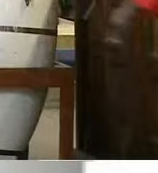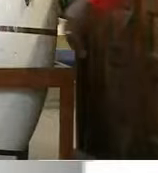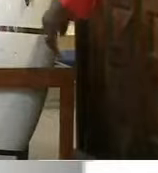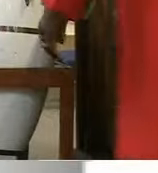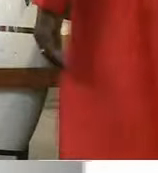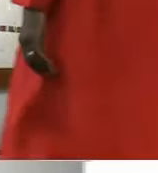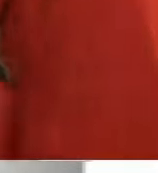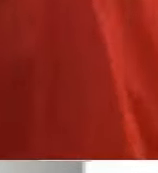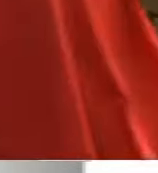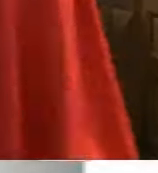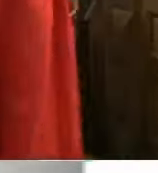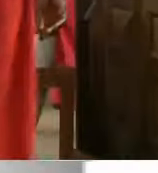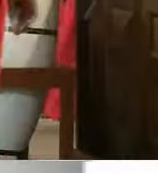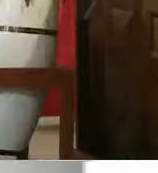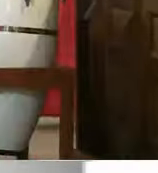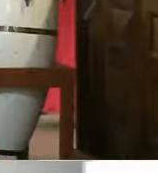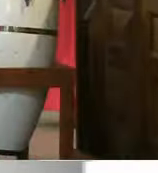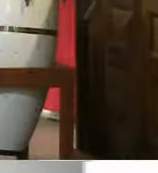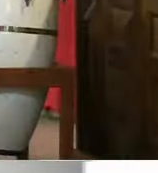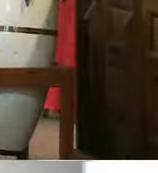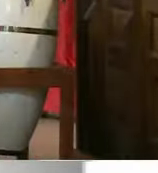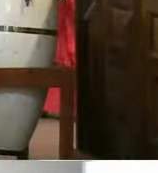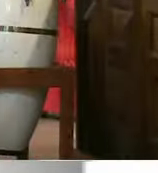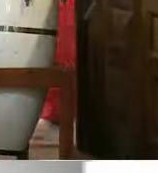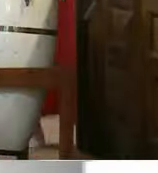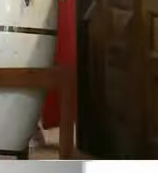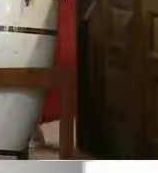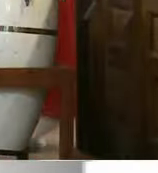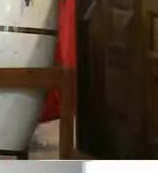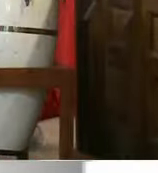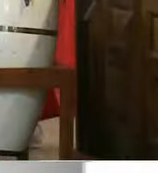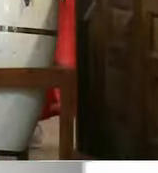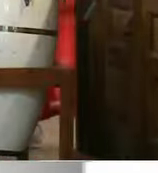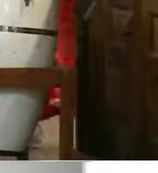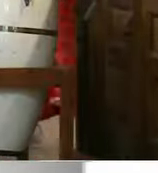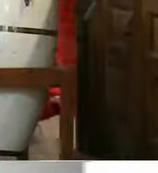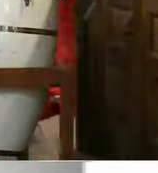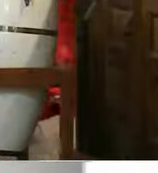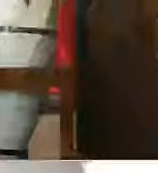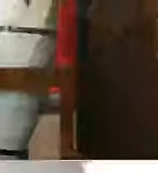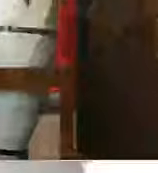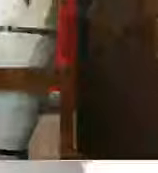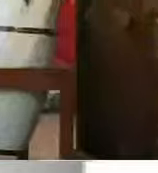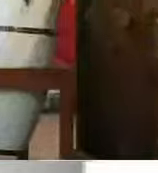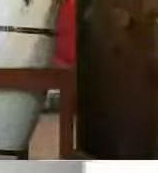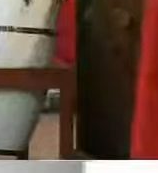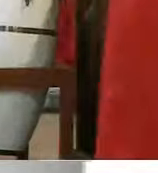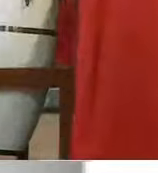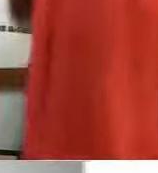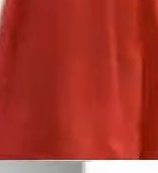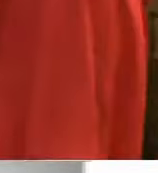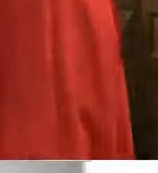died for you, and feed on him in your hearts by faith with thanksgiving.